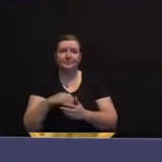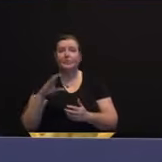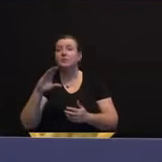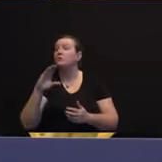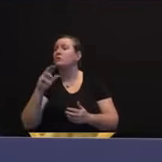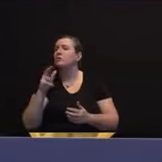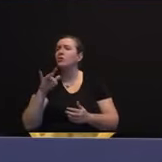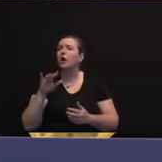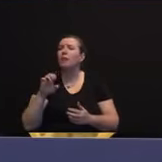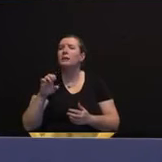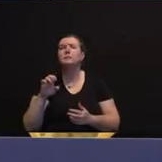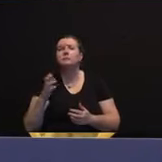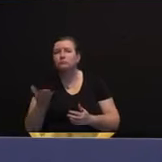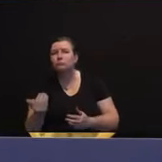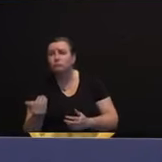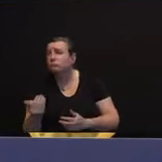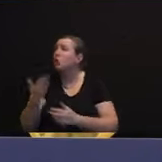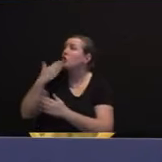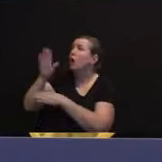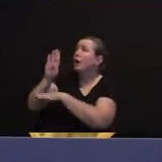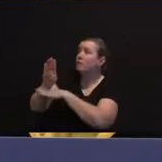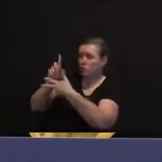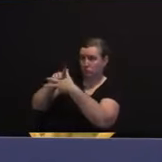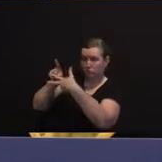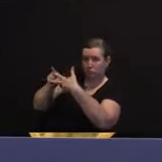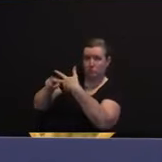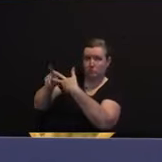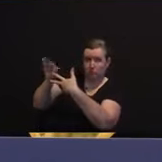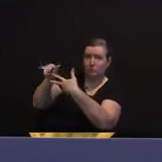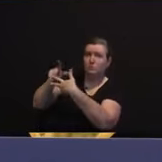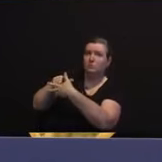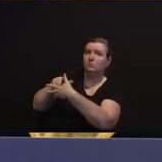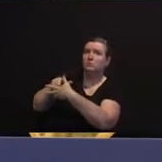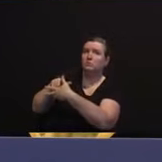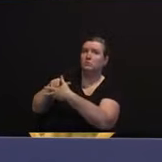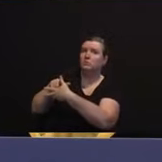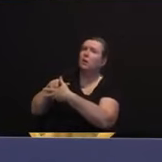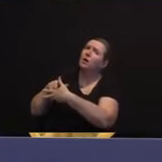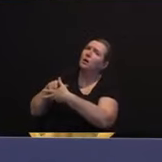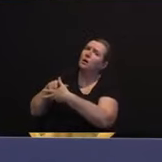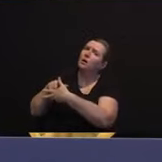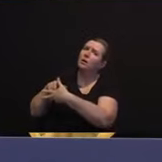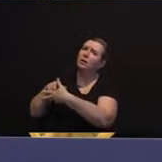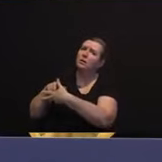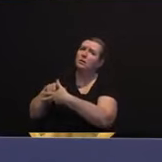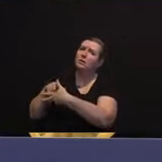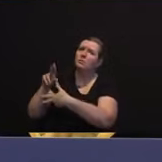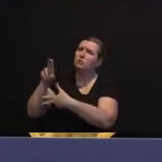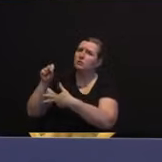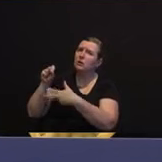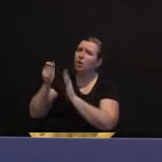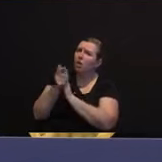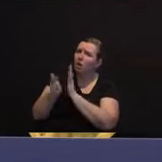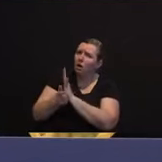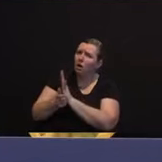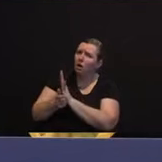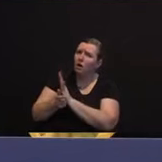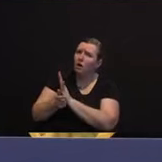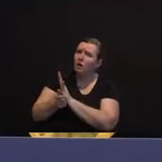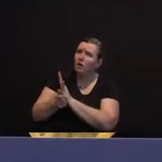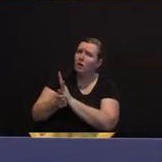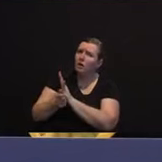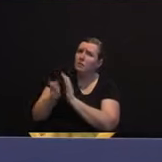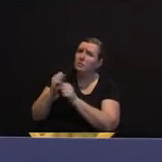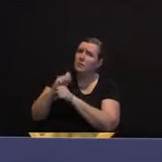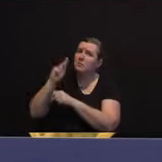3 items for you. You made statements that implied the U.S. Attorney had made political